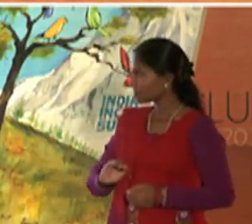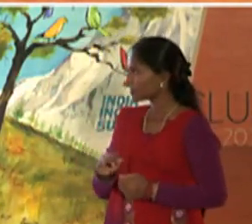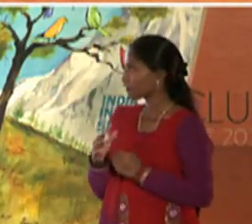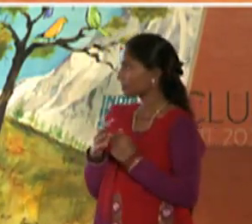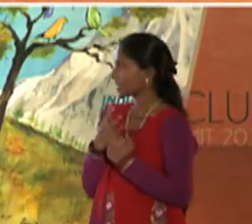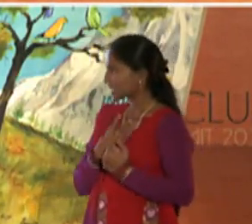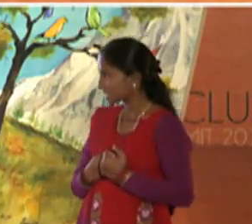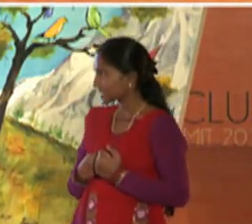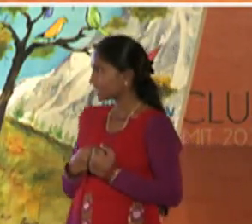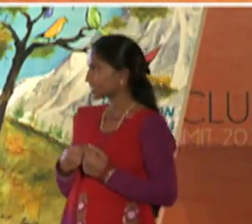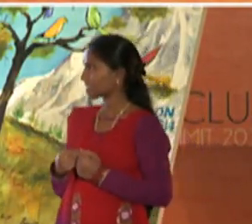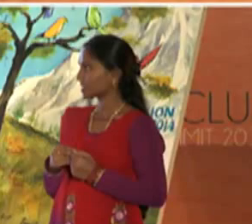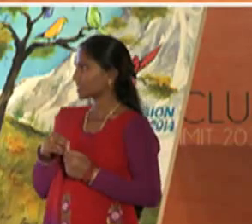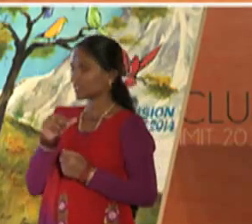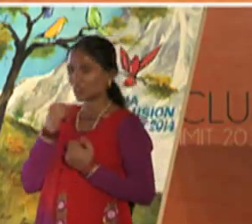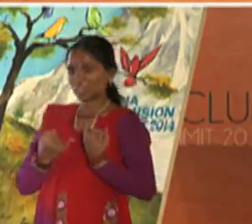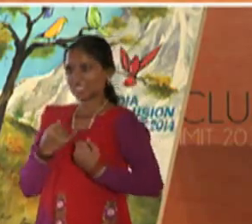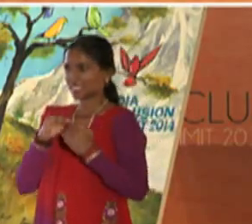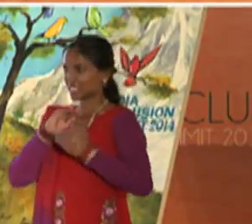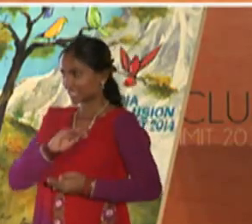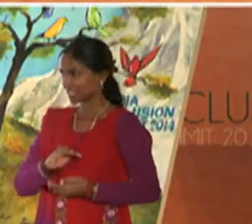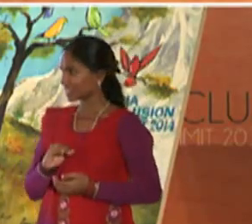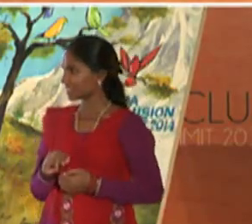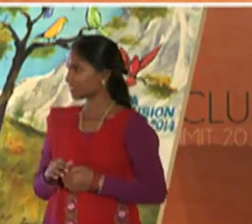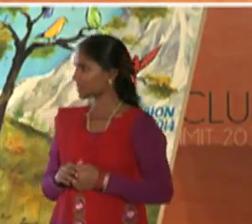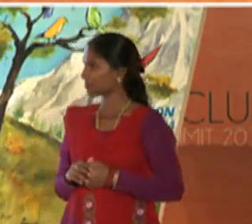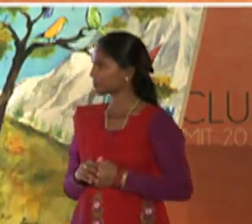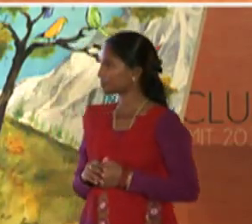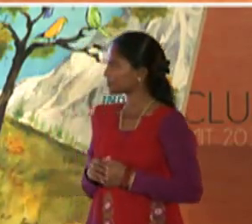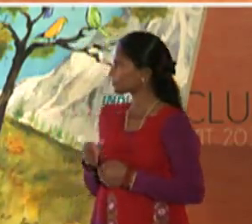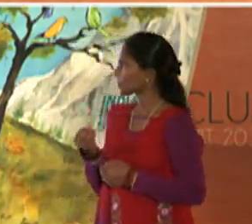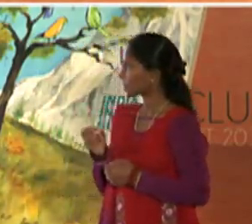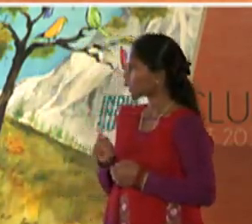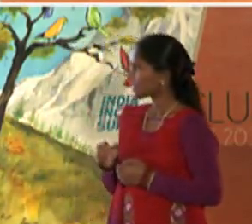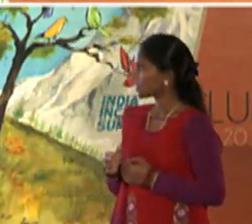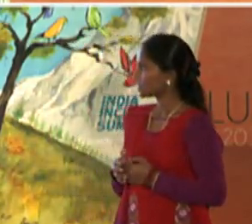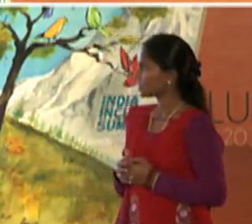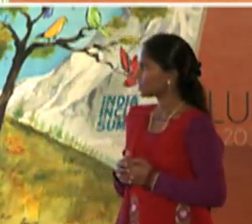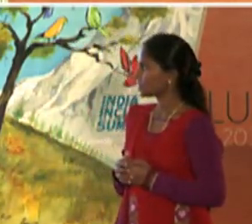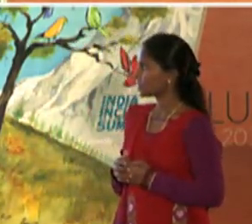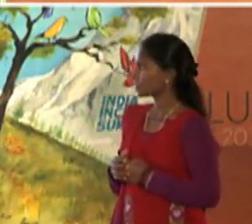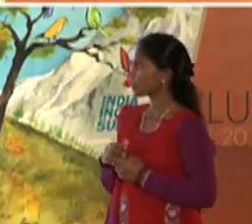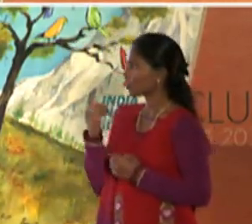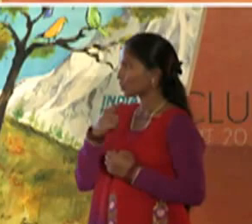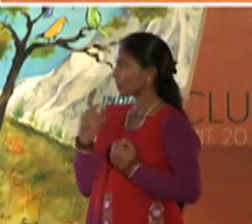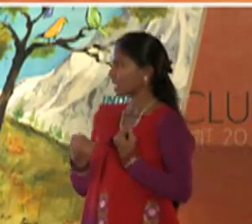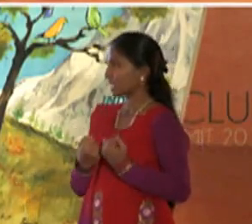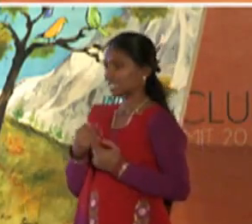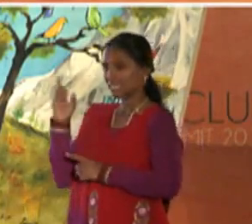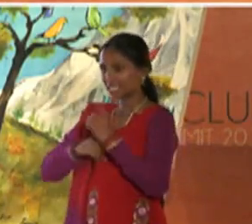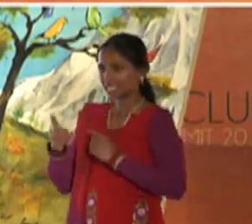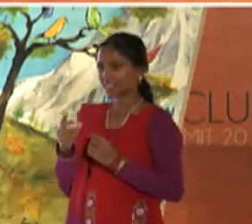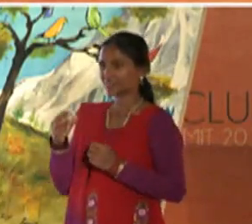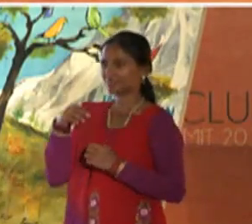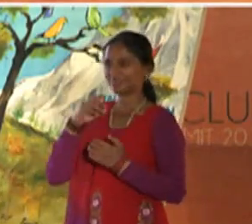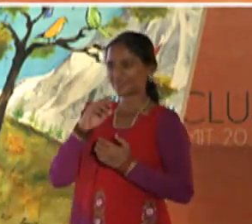who has a disability, or you're a villain because you're so mean that, someone who's disabled, you've gone and squelched them or